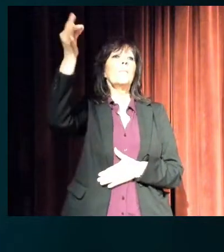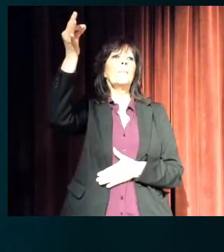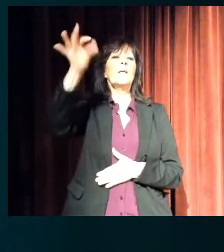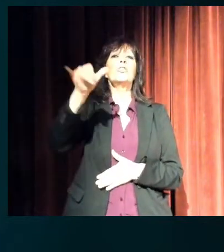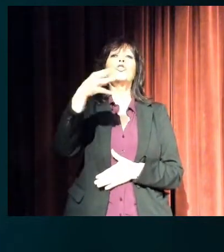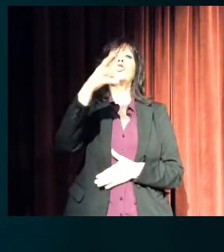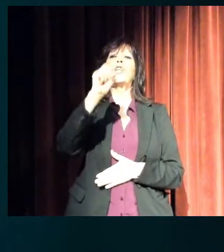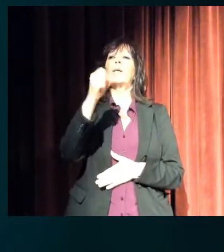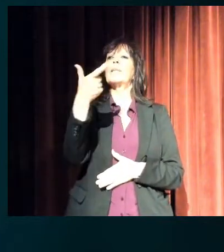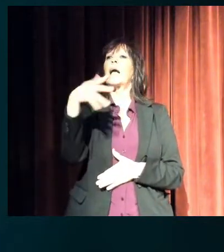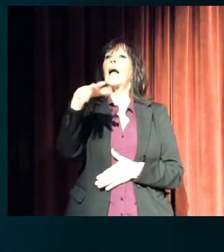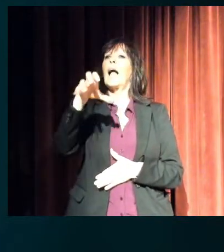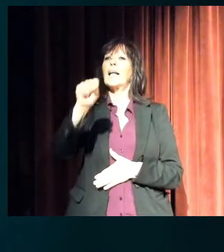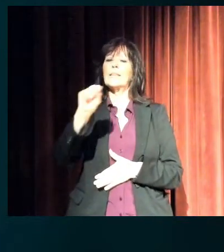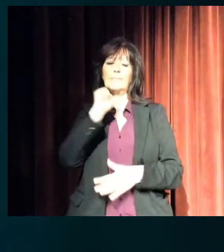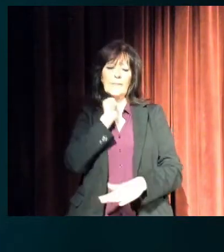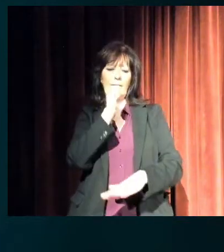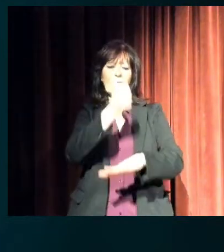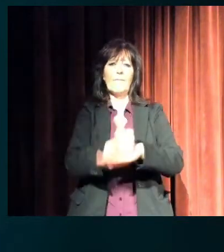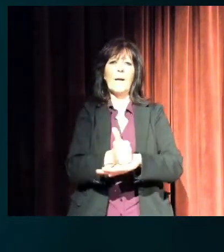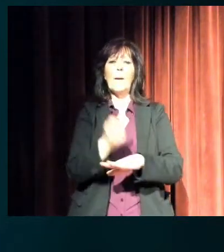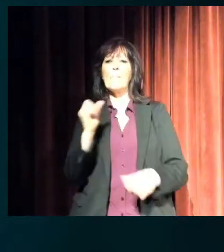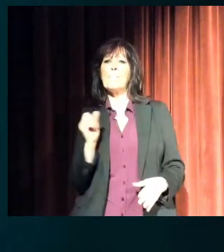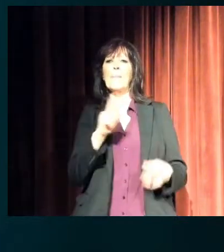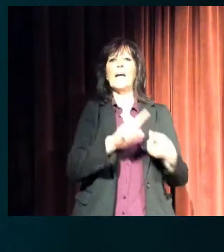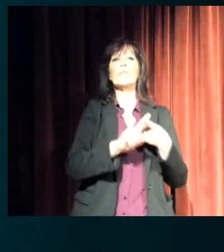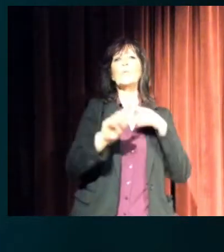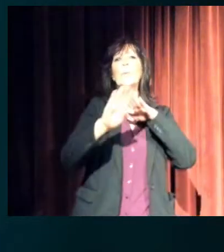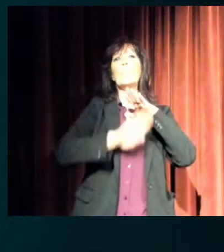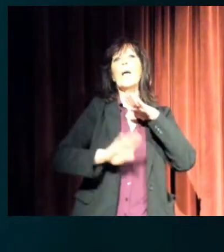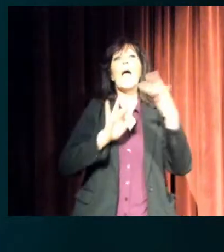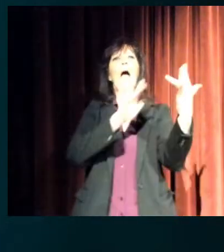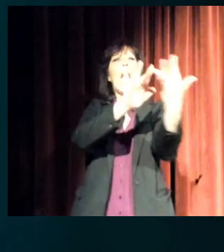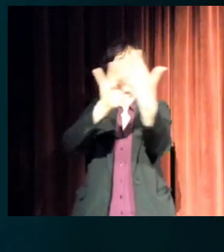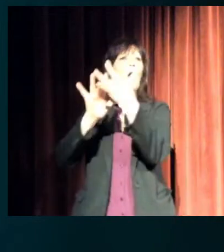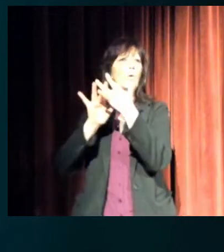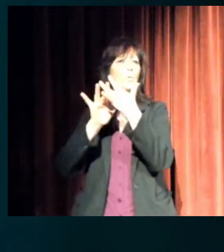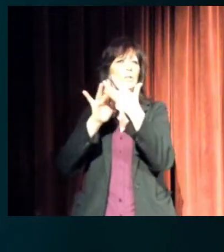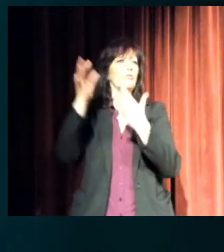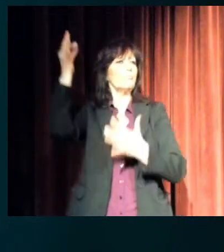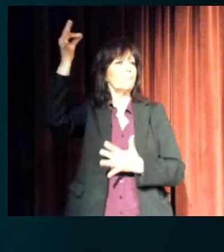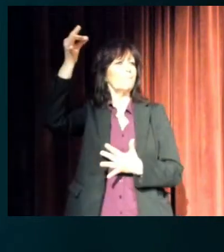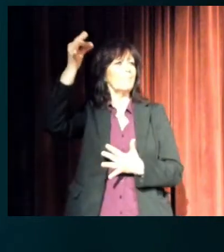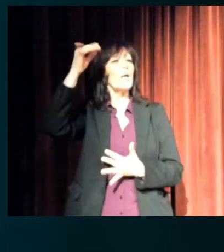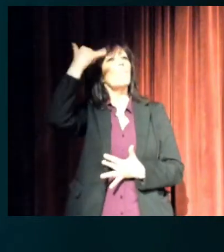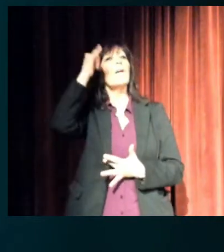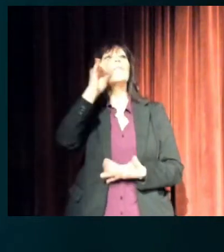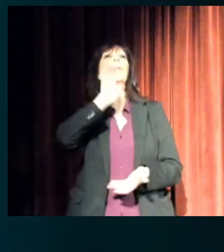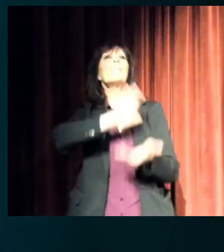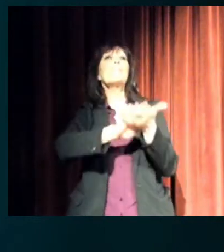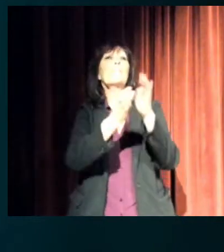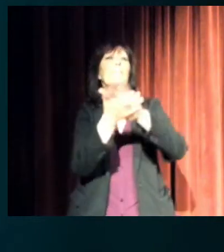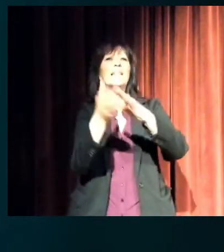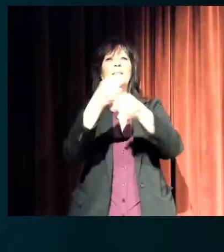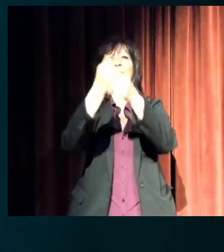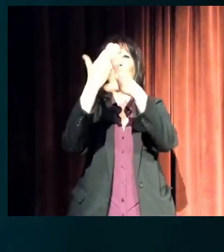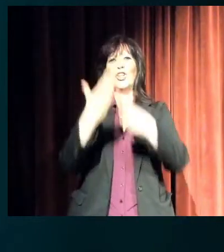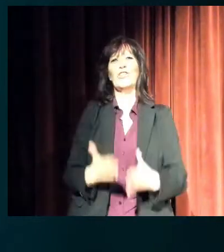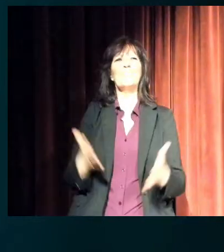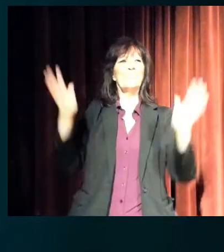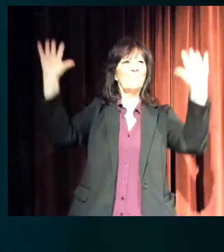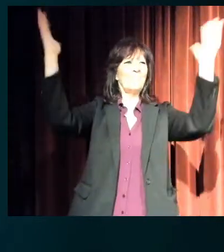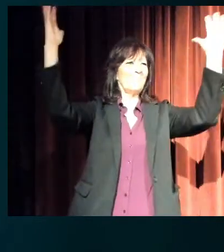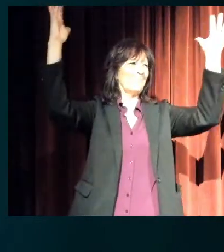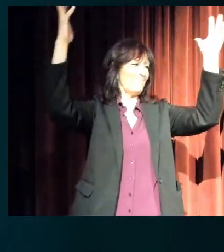James Giles, founder of Back to Basics Outreach Ministries and the Buffalo Peacemakers.